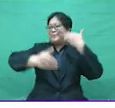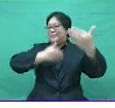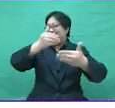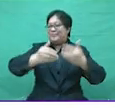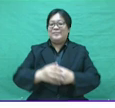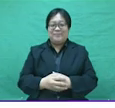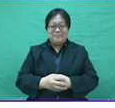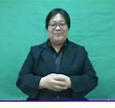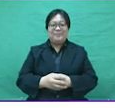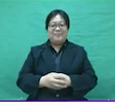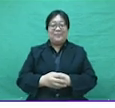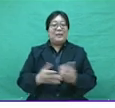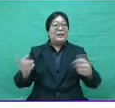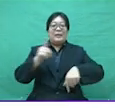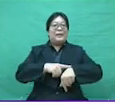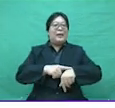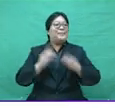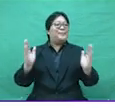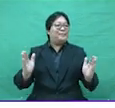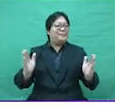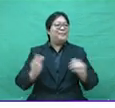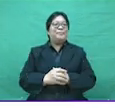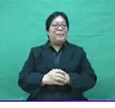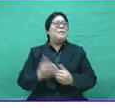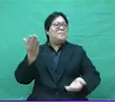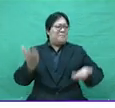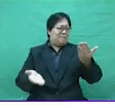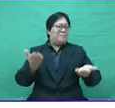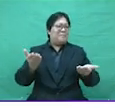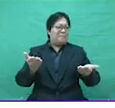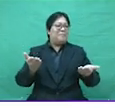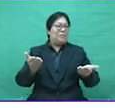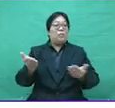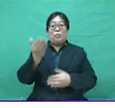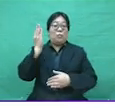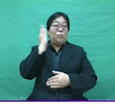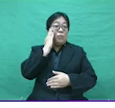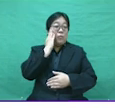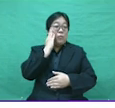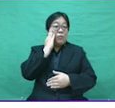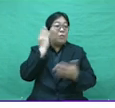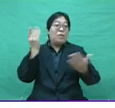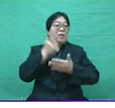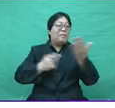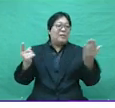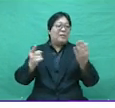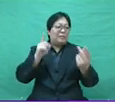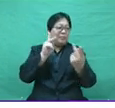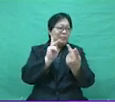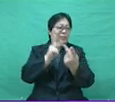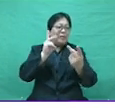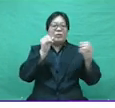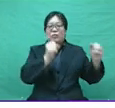lessons of that time frame, and perhaps to know what might be the